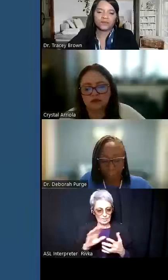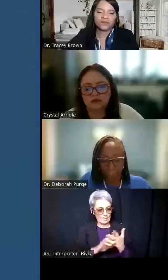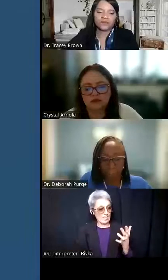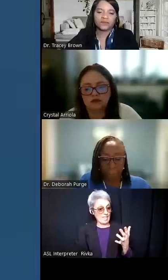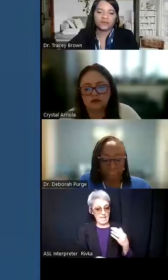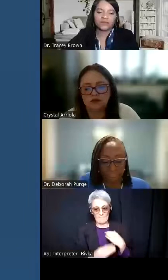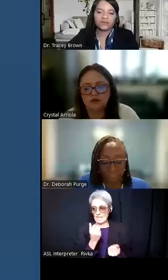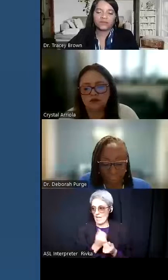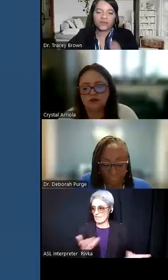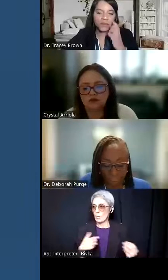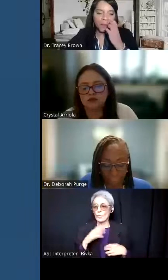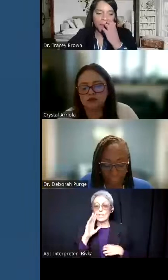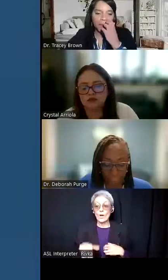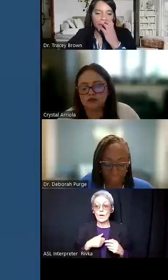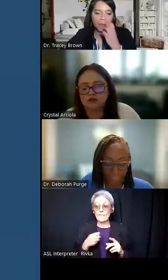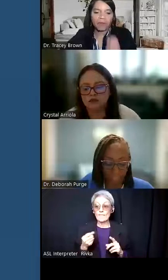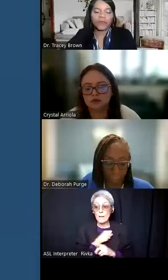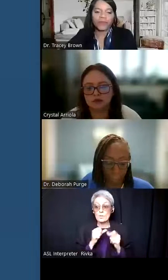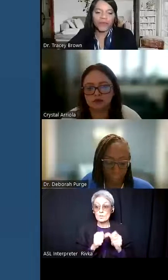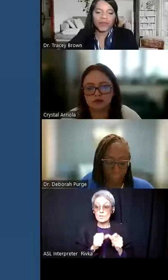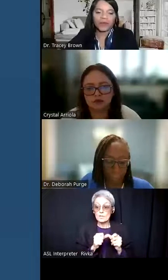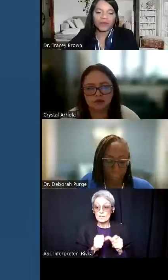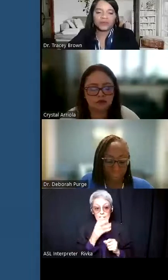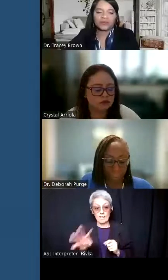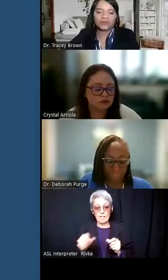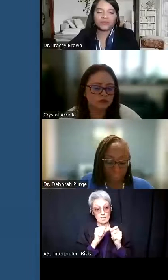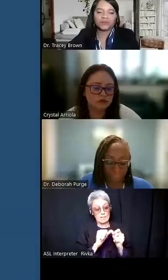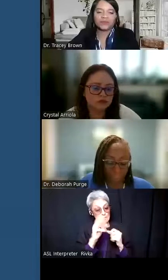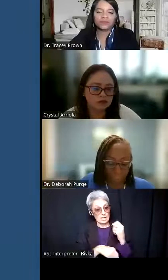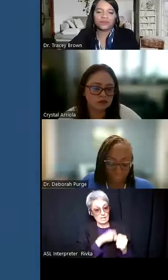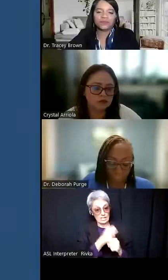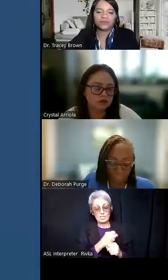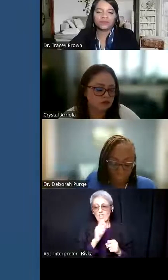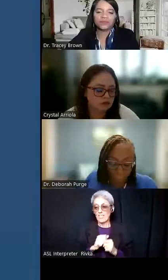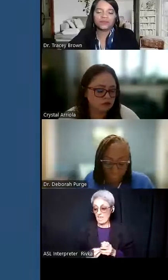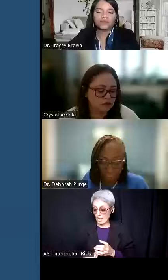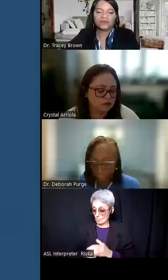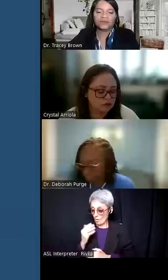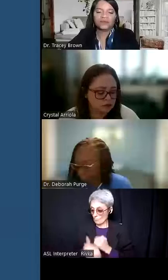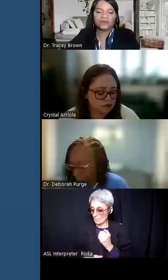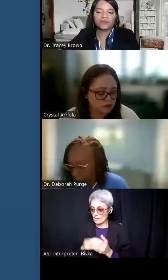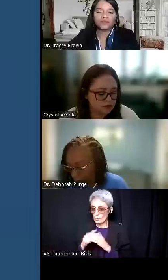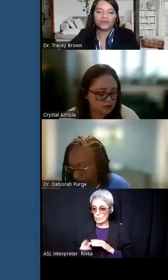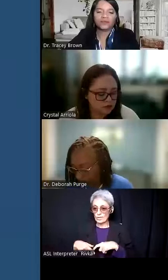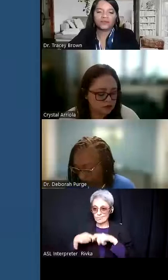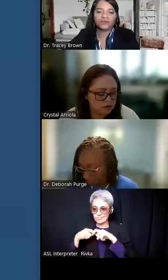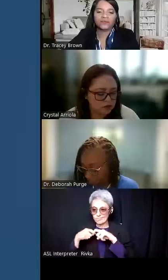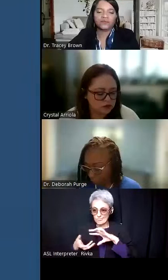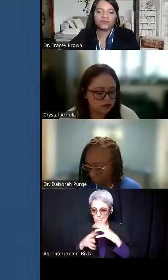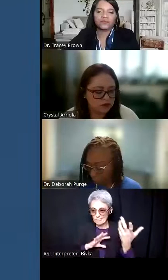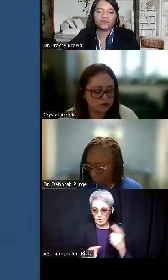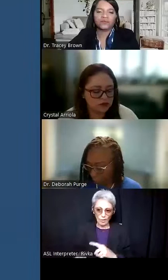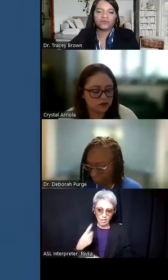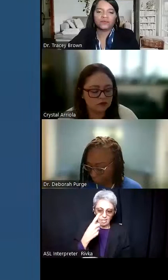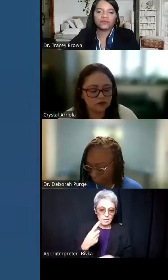or prolonged abuse or neglect derails that building process, even in the womb. Distress and high anxiety in the